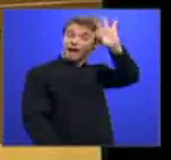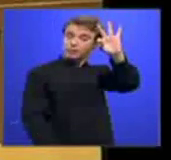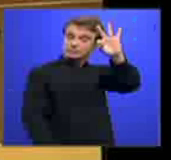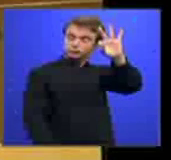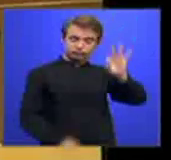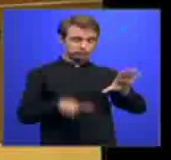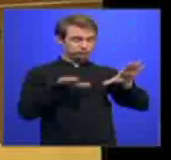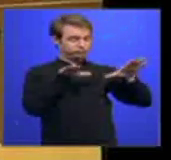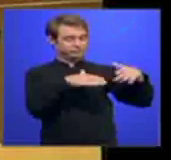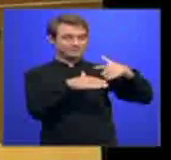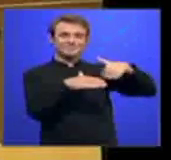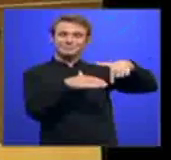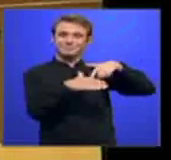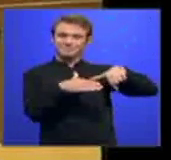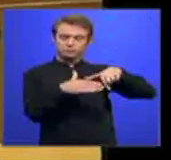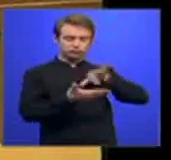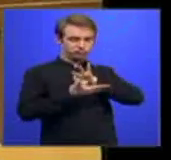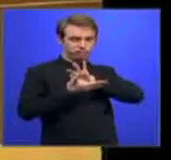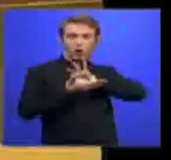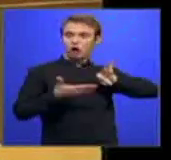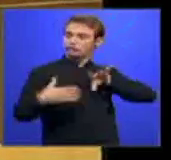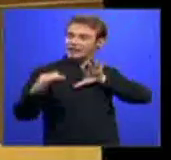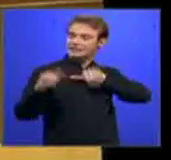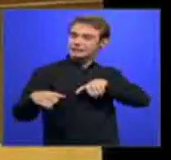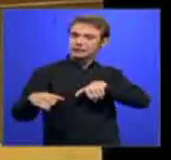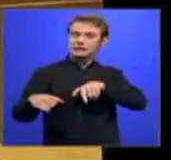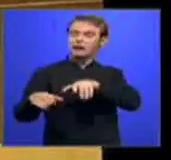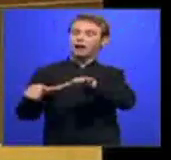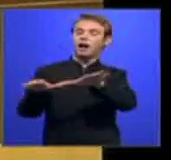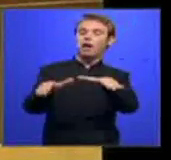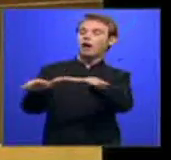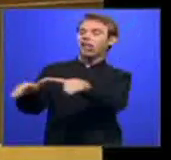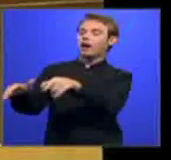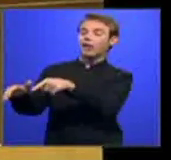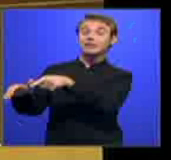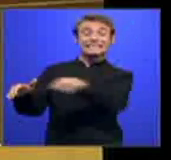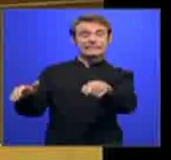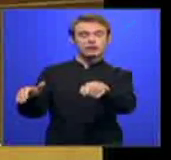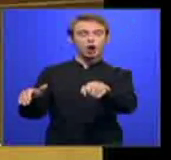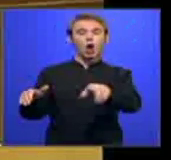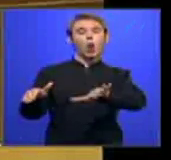47 billion rand in the renewable energy program.